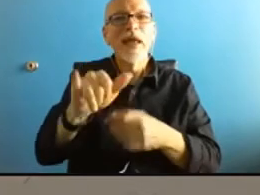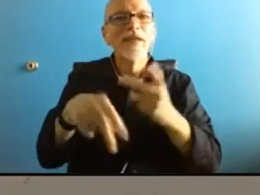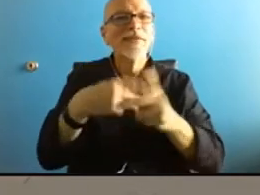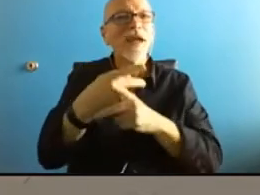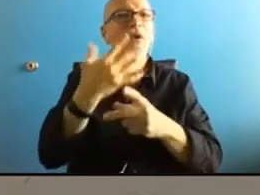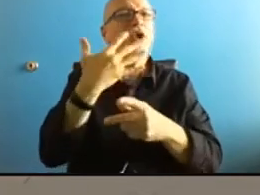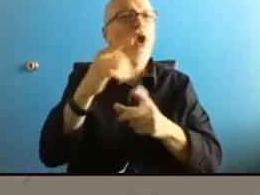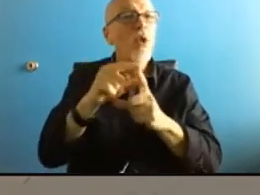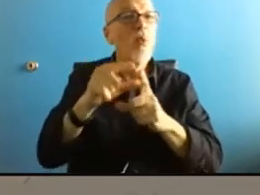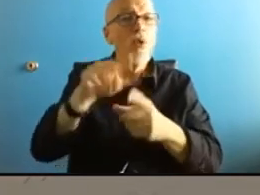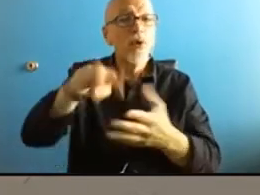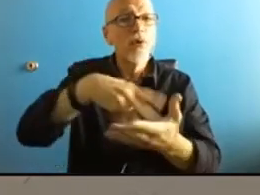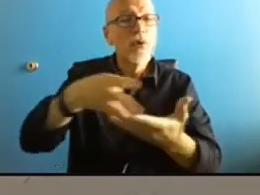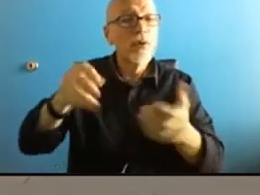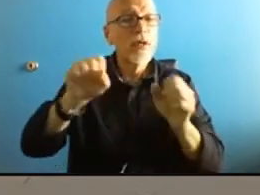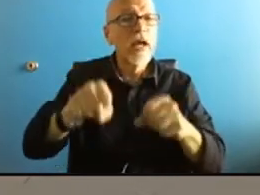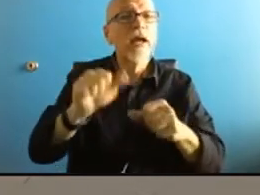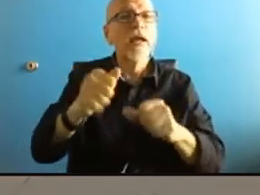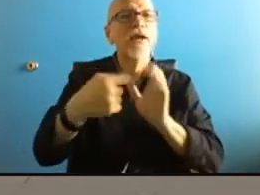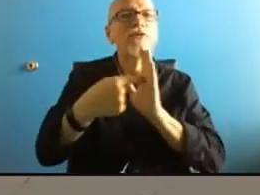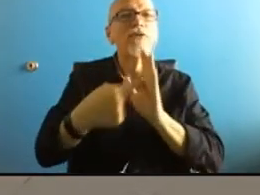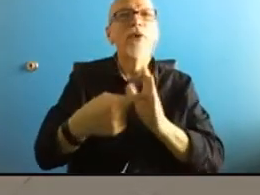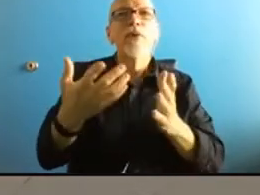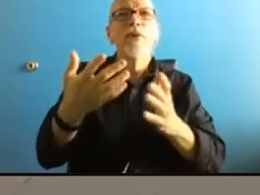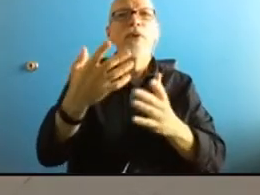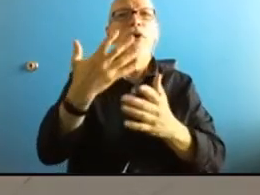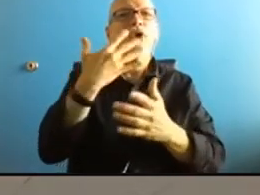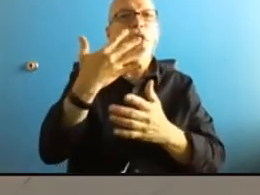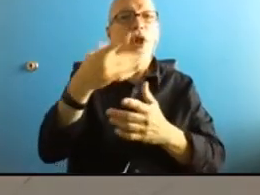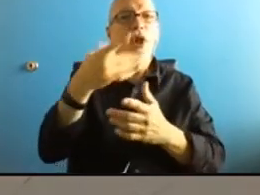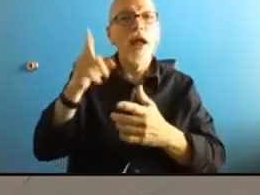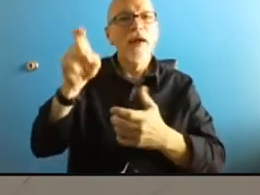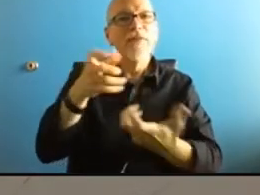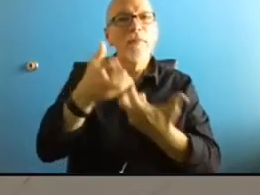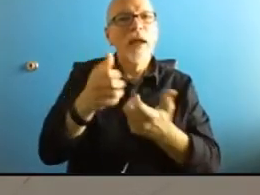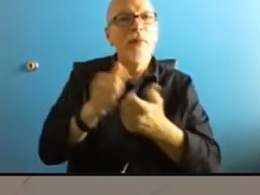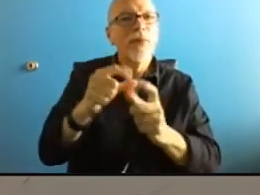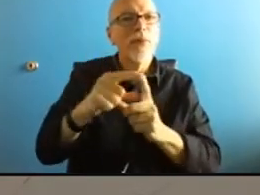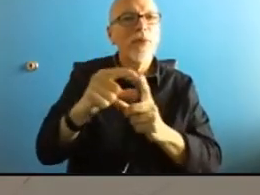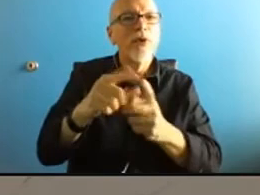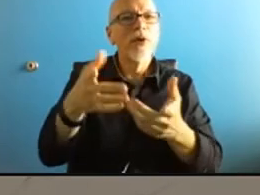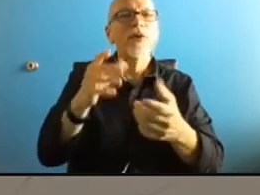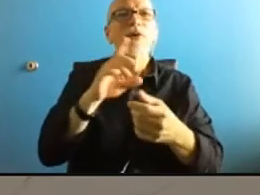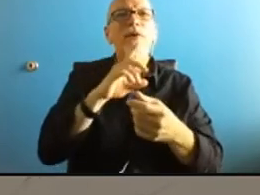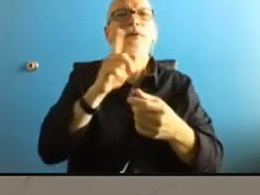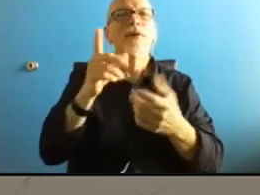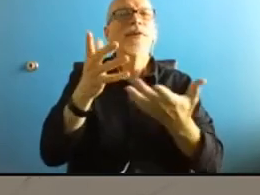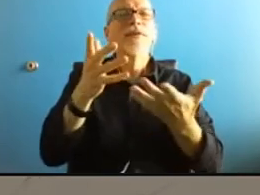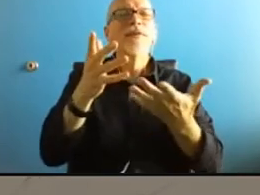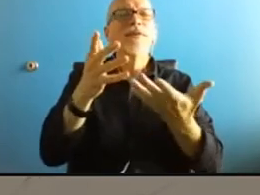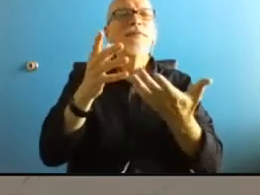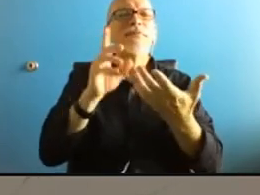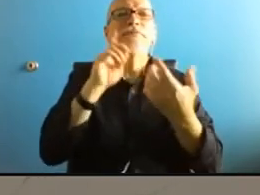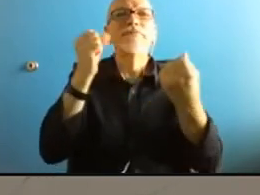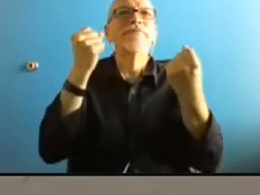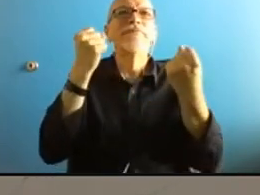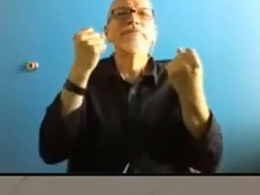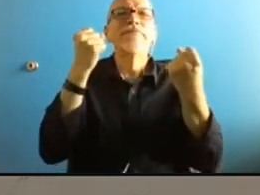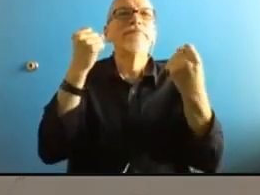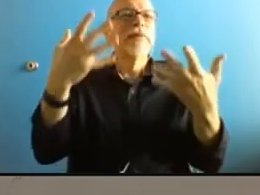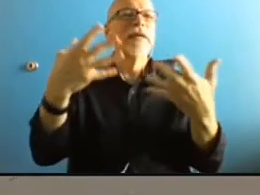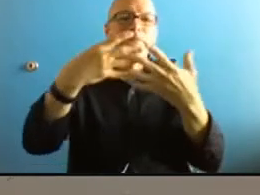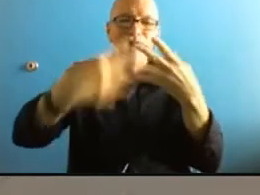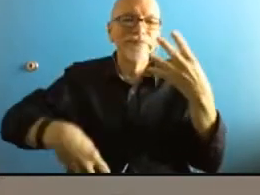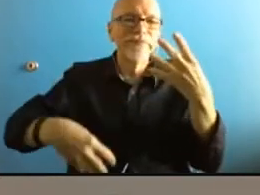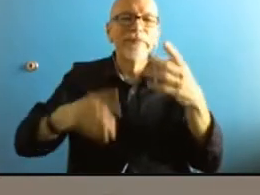grid where you could show them a color and they'd have to match it to the word. I mean, there's a whole list of